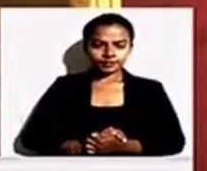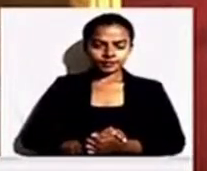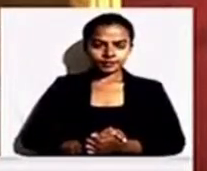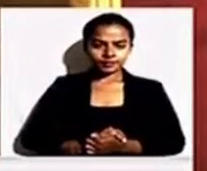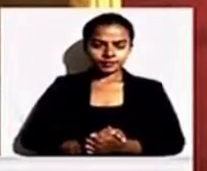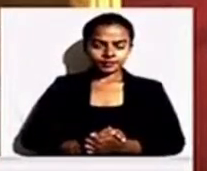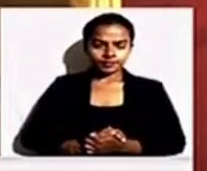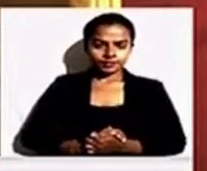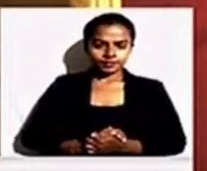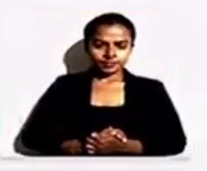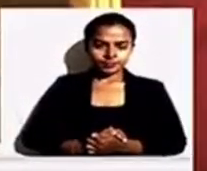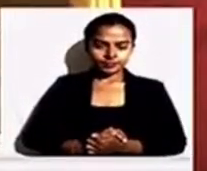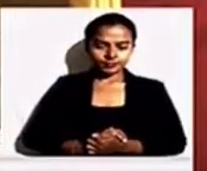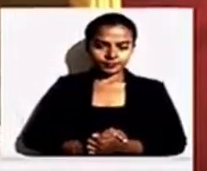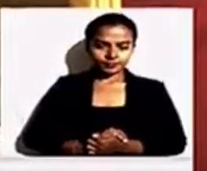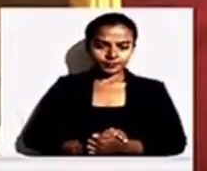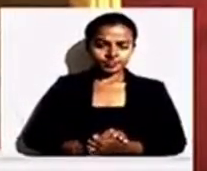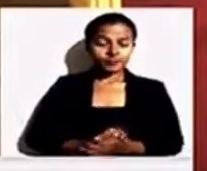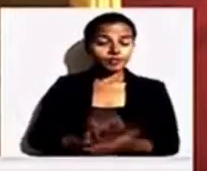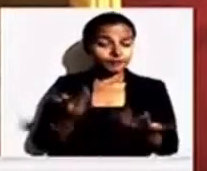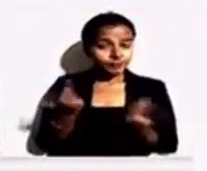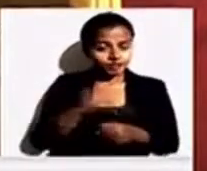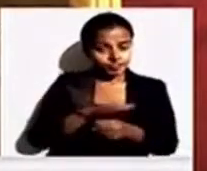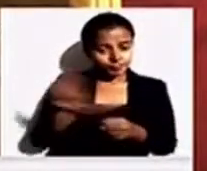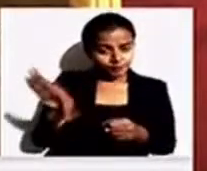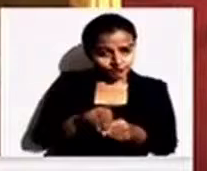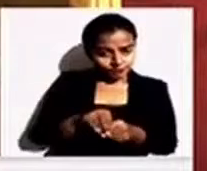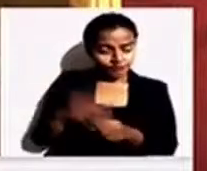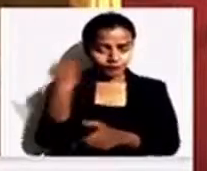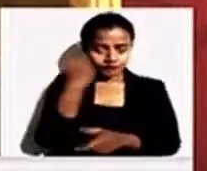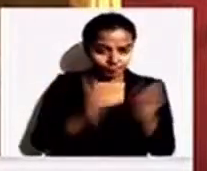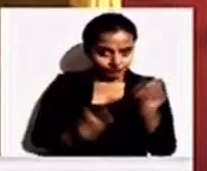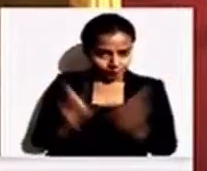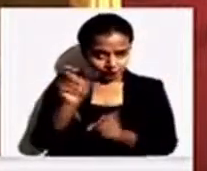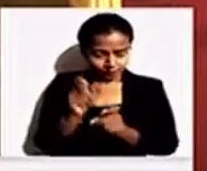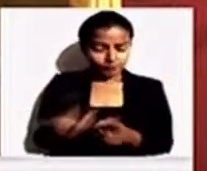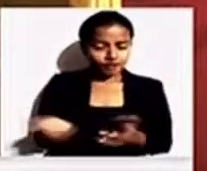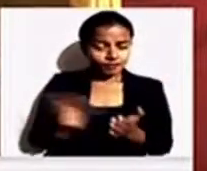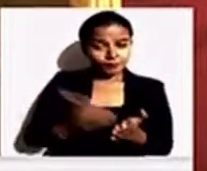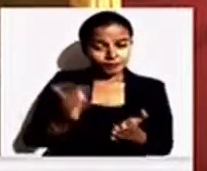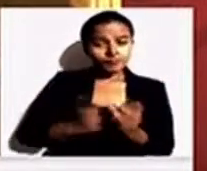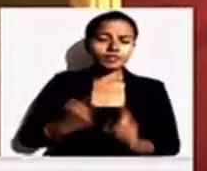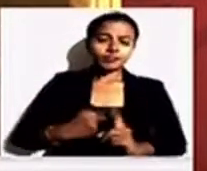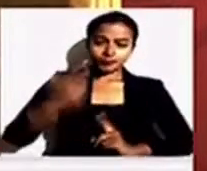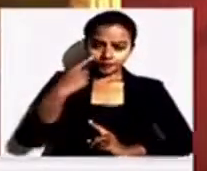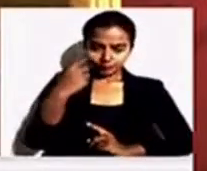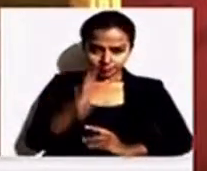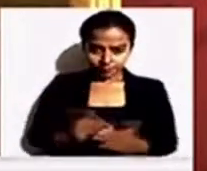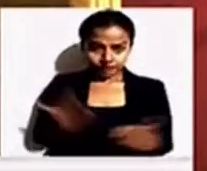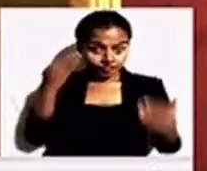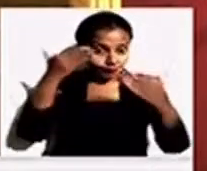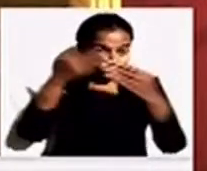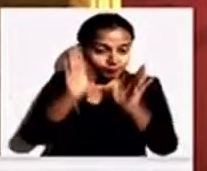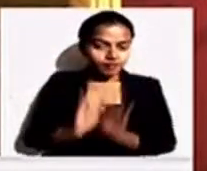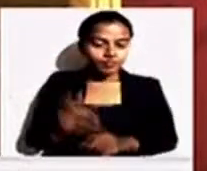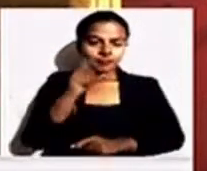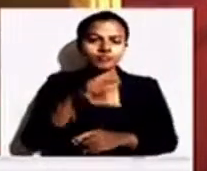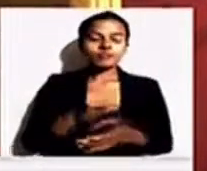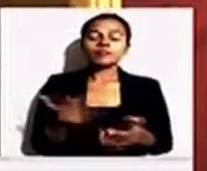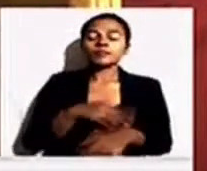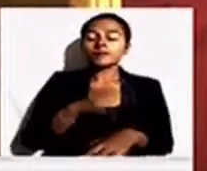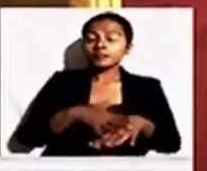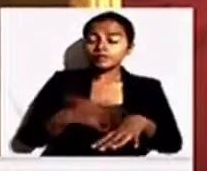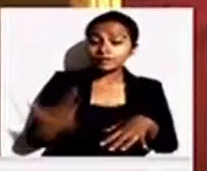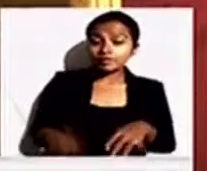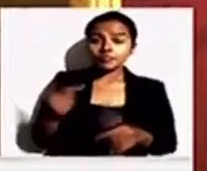The number of COVID-19 infections is spreading rapidly in prisons. More attention must be paid to formulating practical solutions to prevent overcrowding